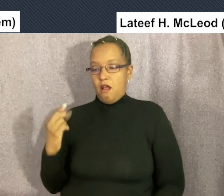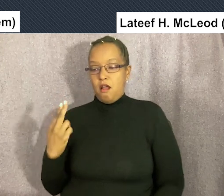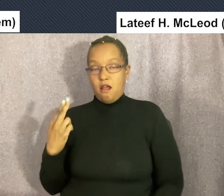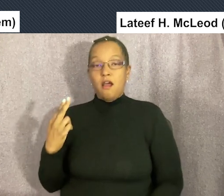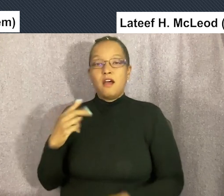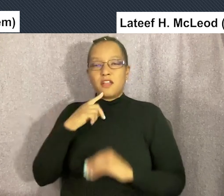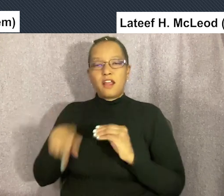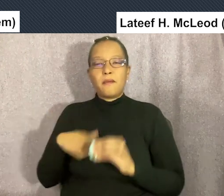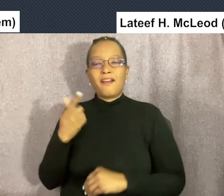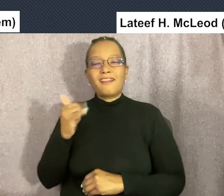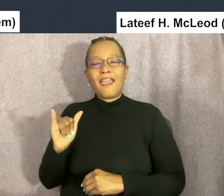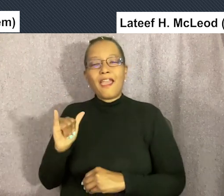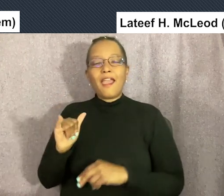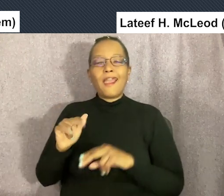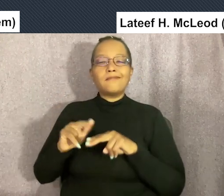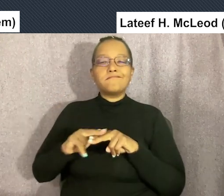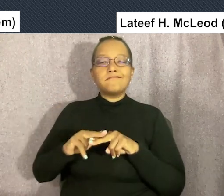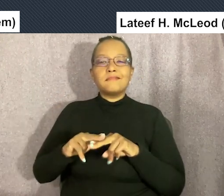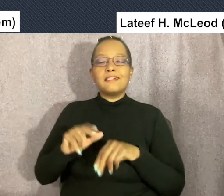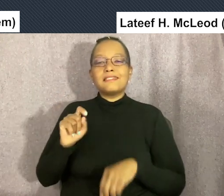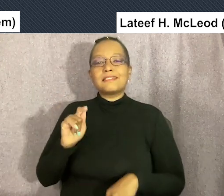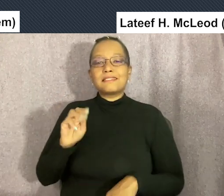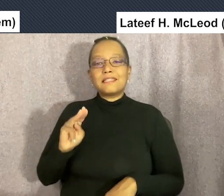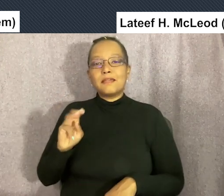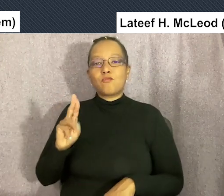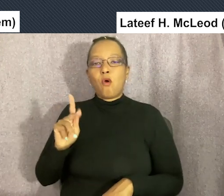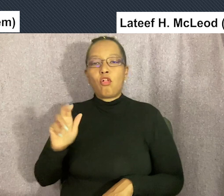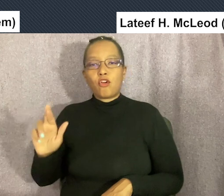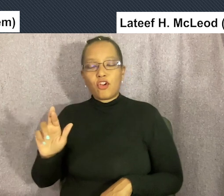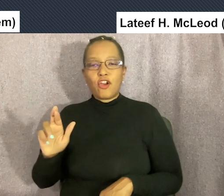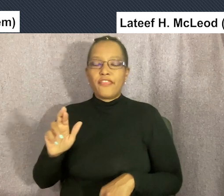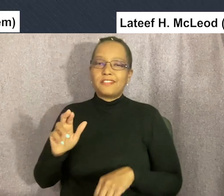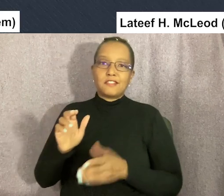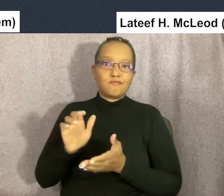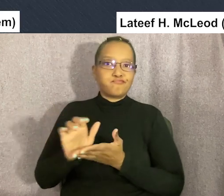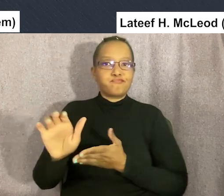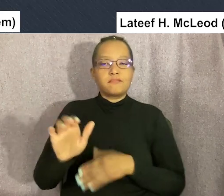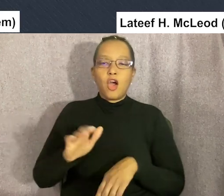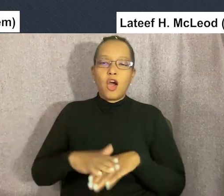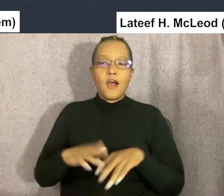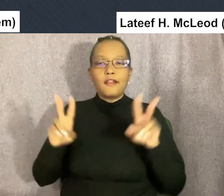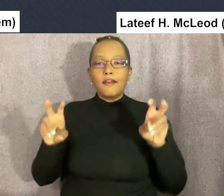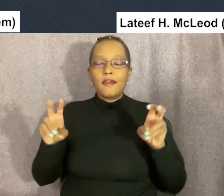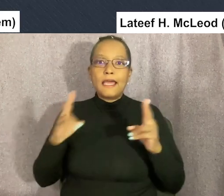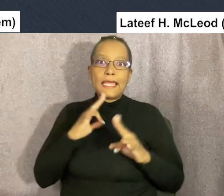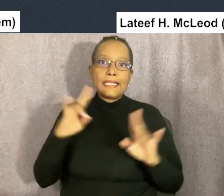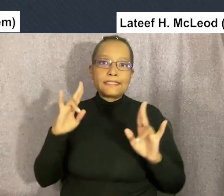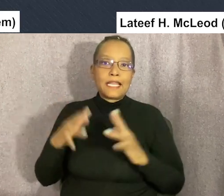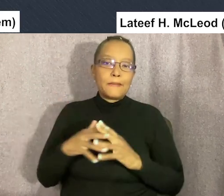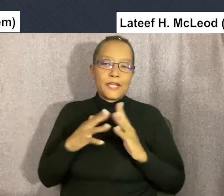steamroller, steamrolling innocent Americans, quote unquote. It's a great cartoon that you can look